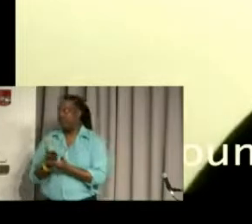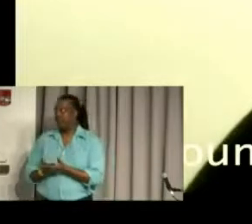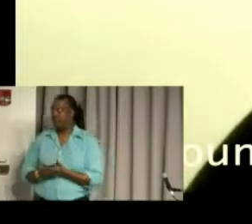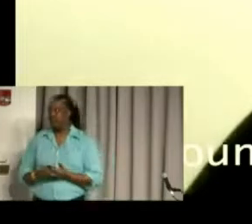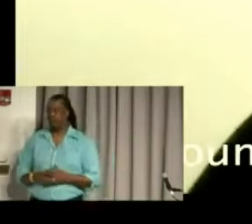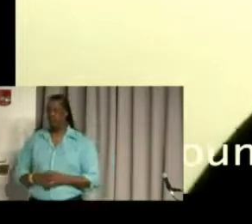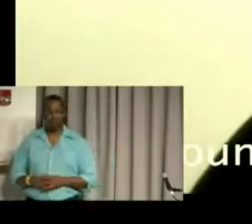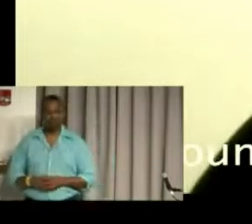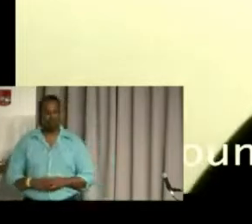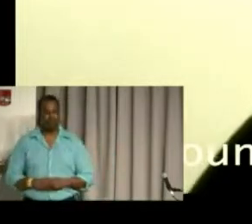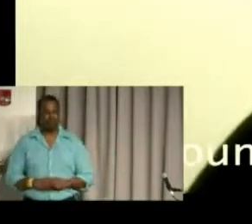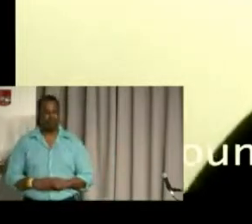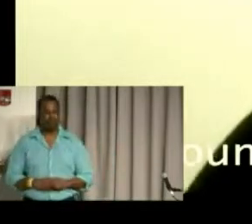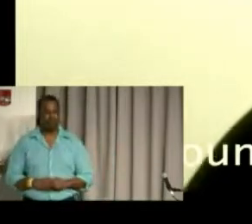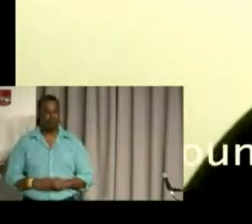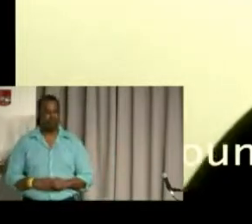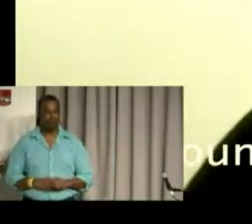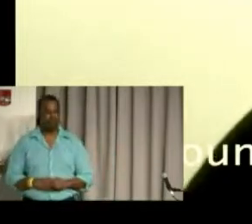efficiently.